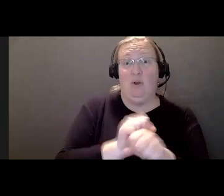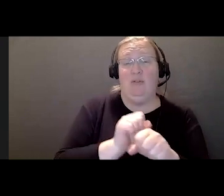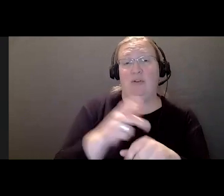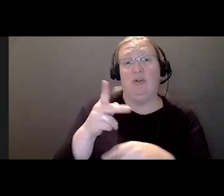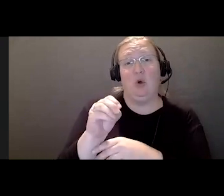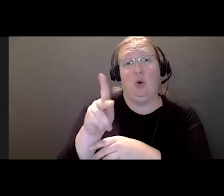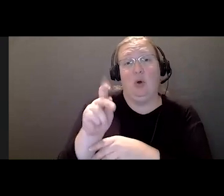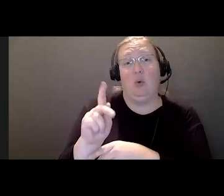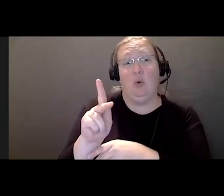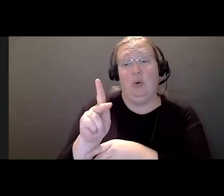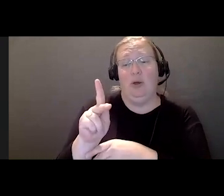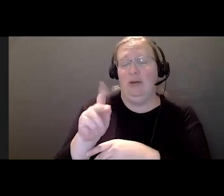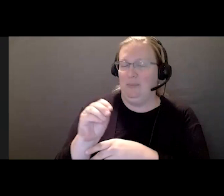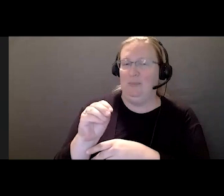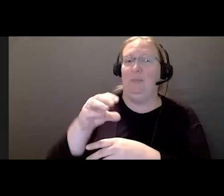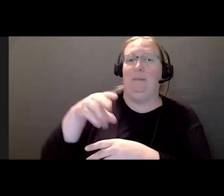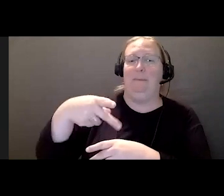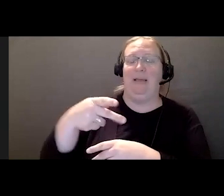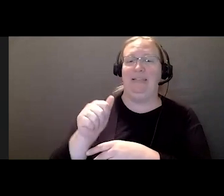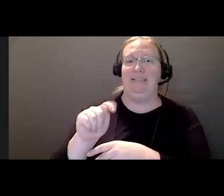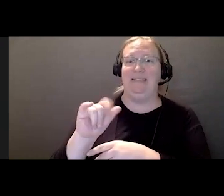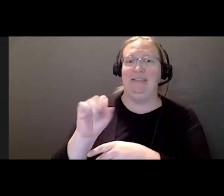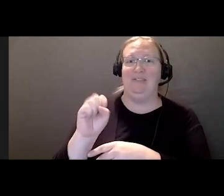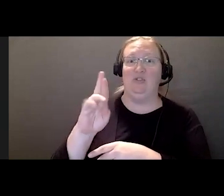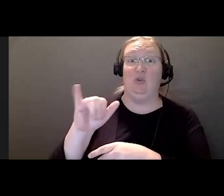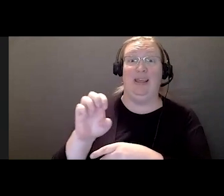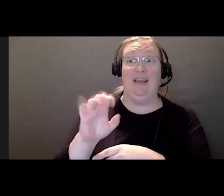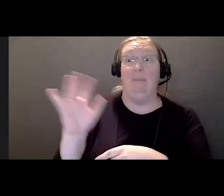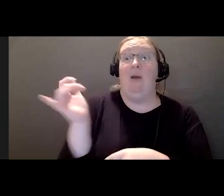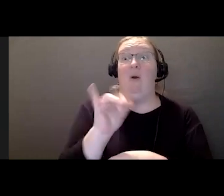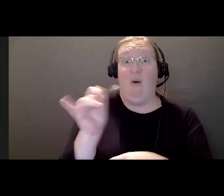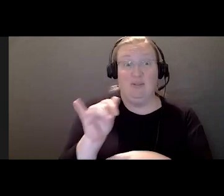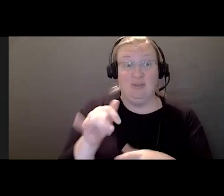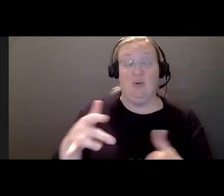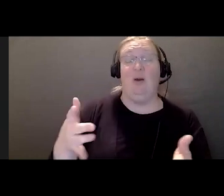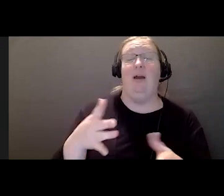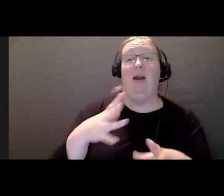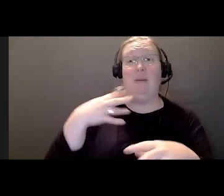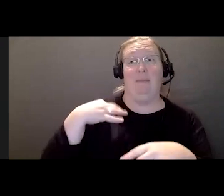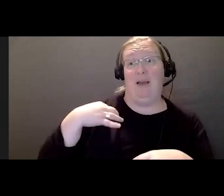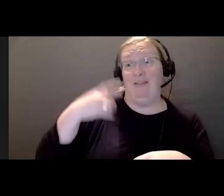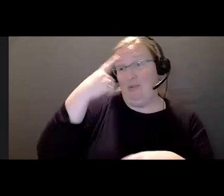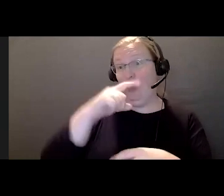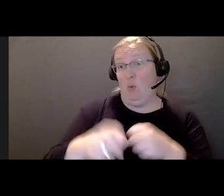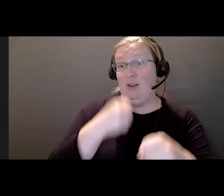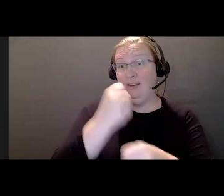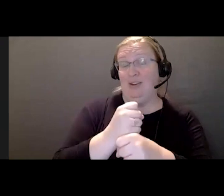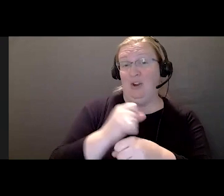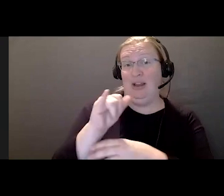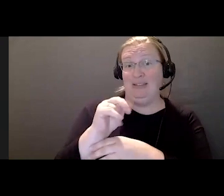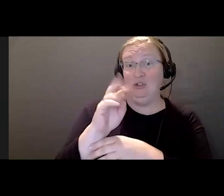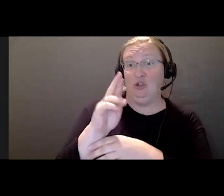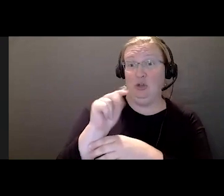But her love for adventure has led her to apply to Disney World in Orlando, Florida, for a one-year internship in the International